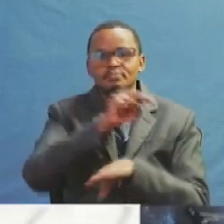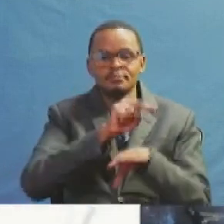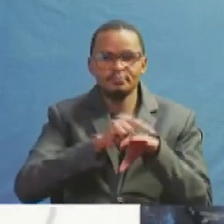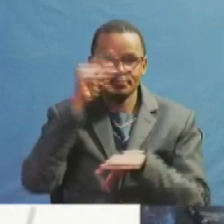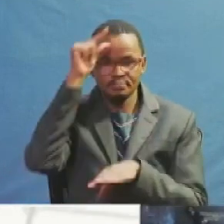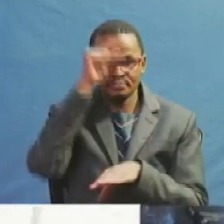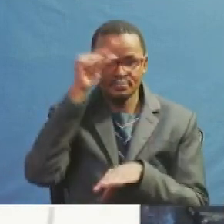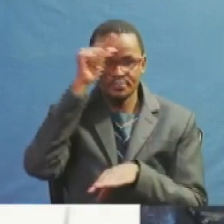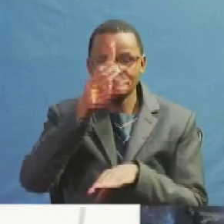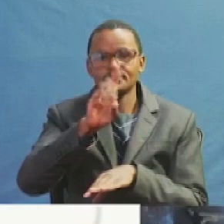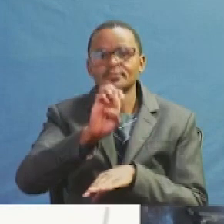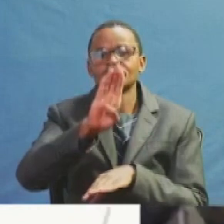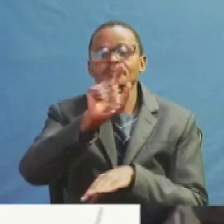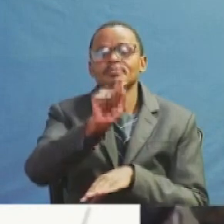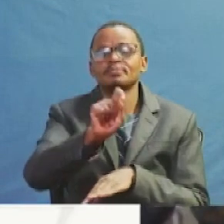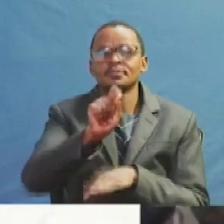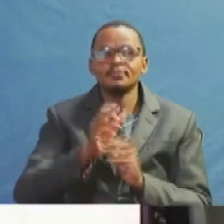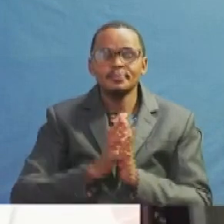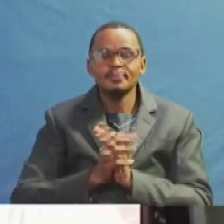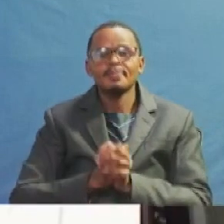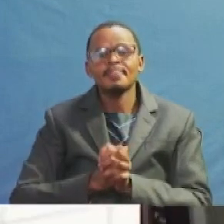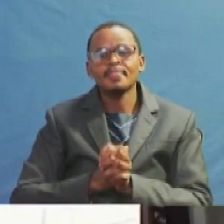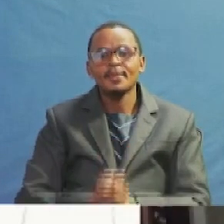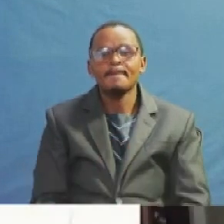national government debts.